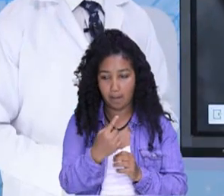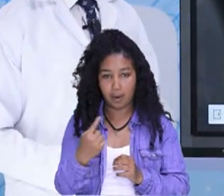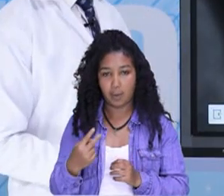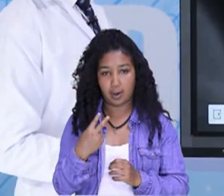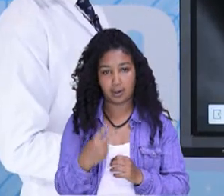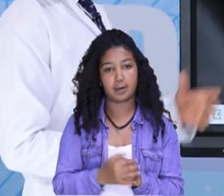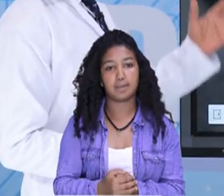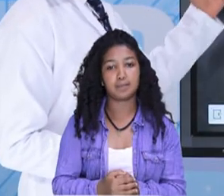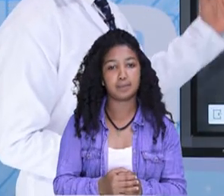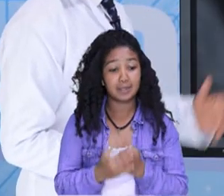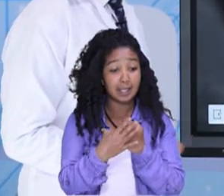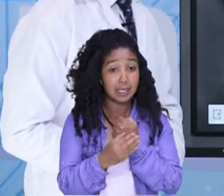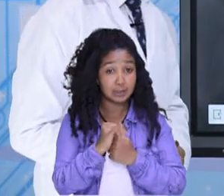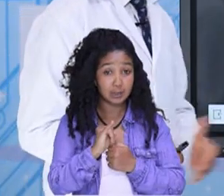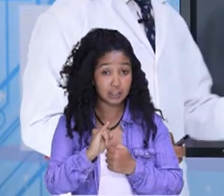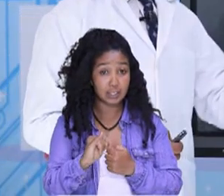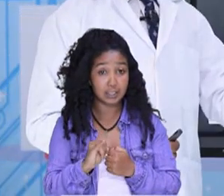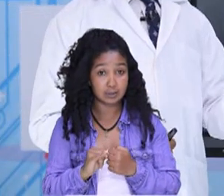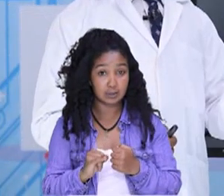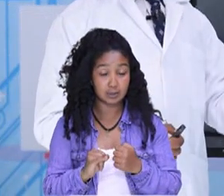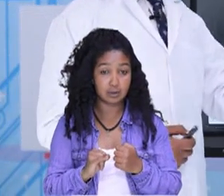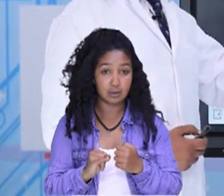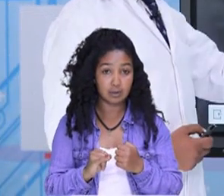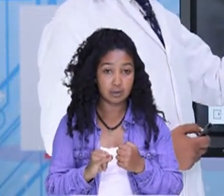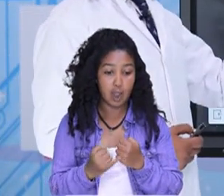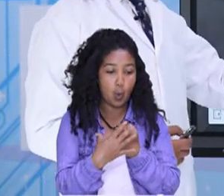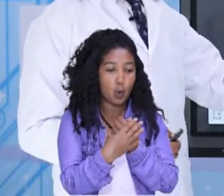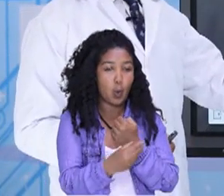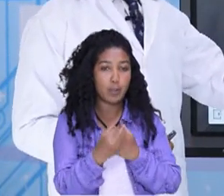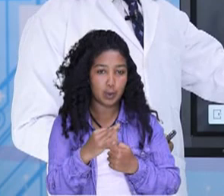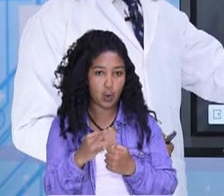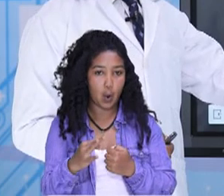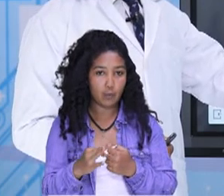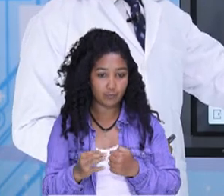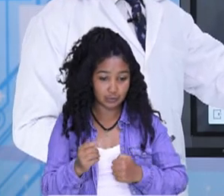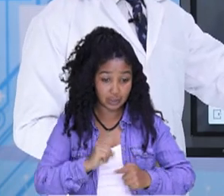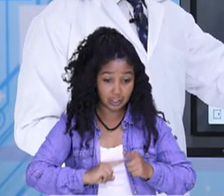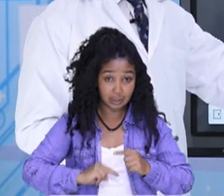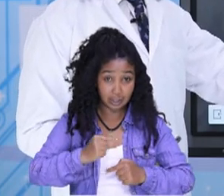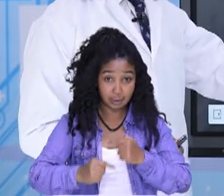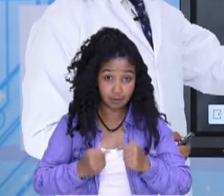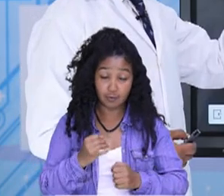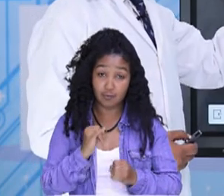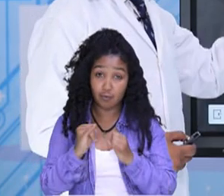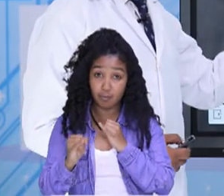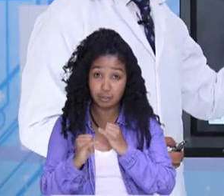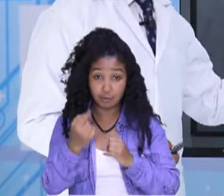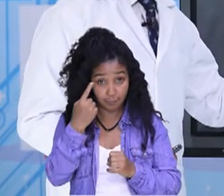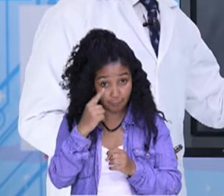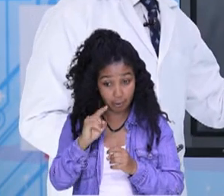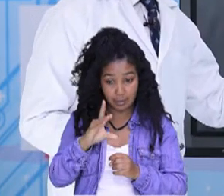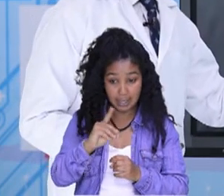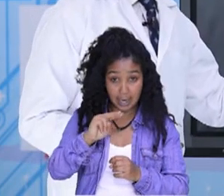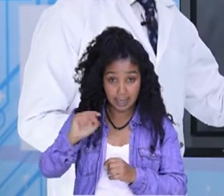one. Transcription is a copying of genetic information from